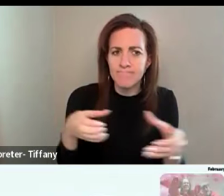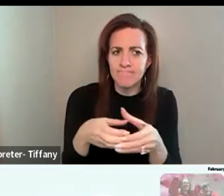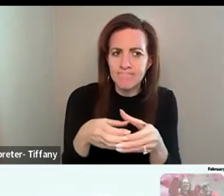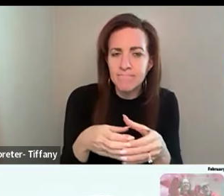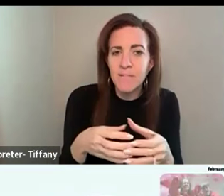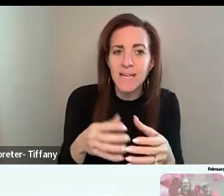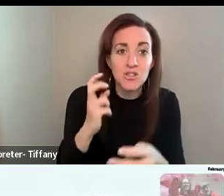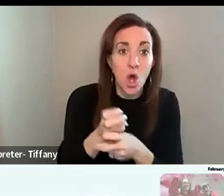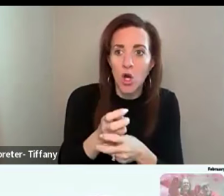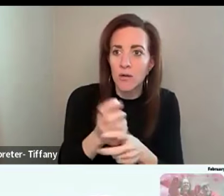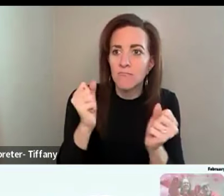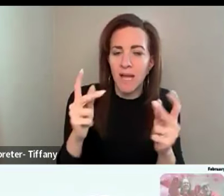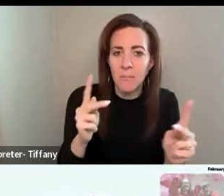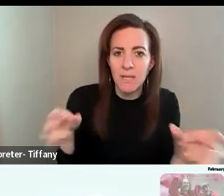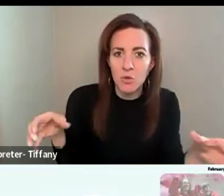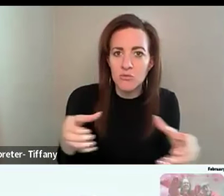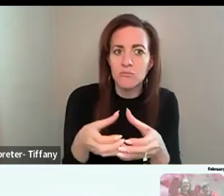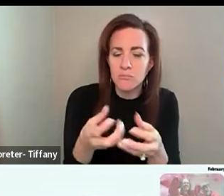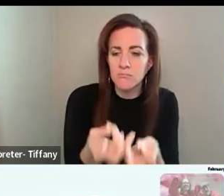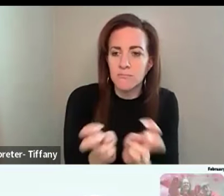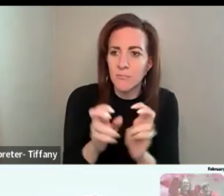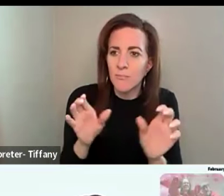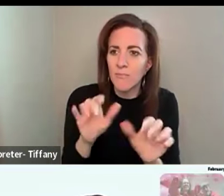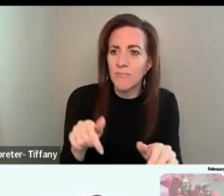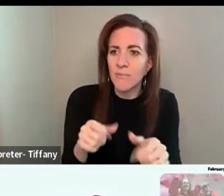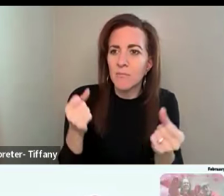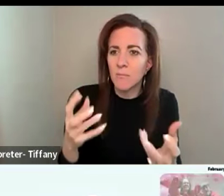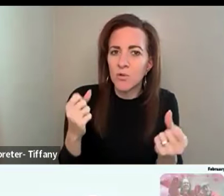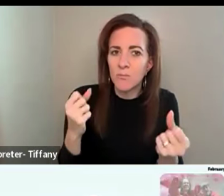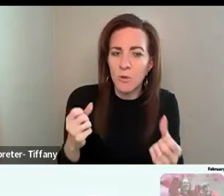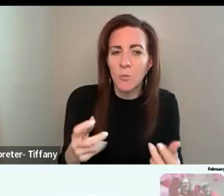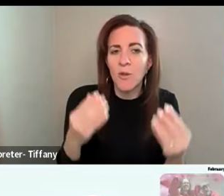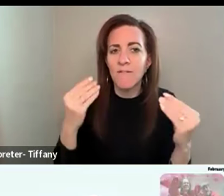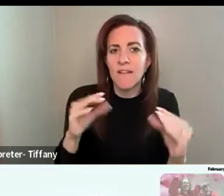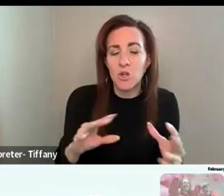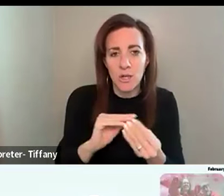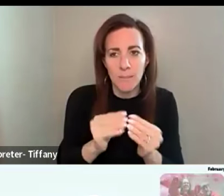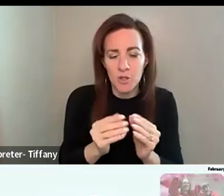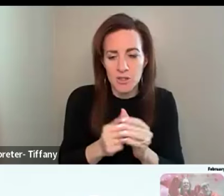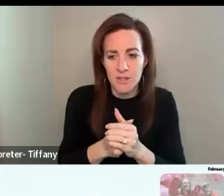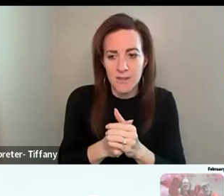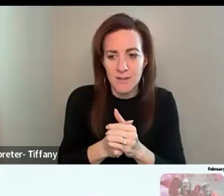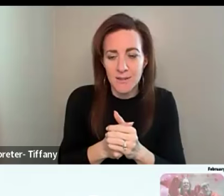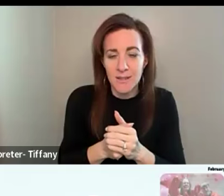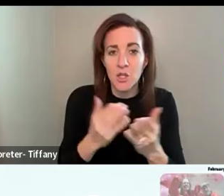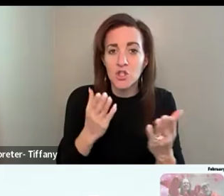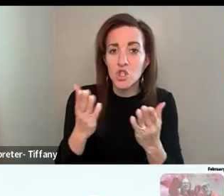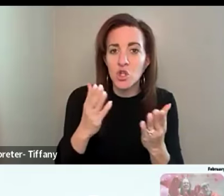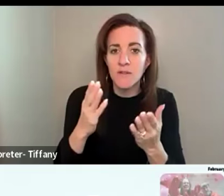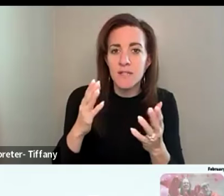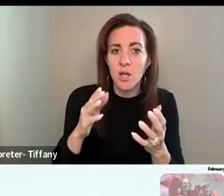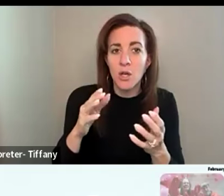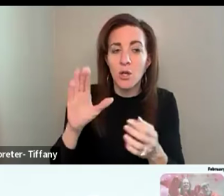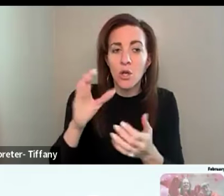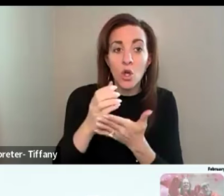hard to gather a bunch of people to meet to do this. We have multiple vendor numbers. service codes that we provide